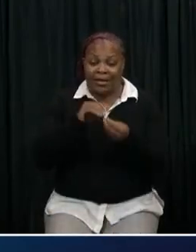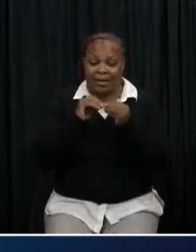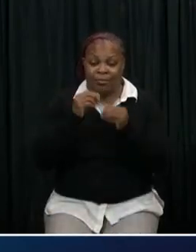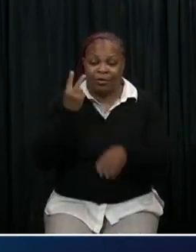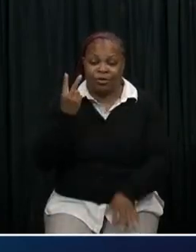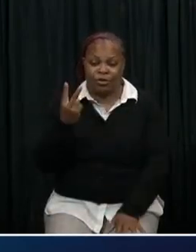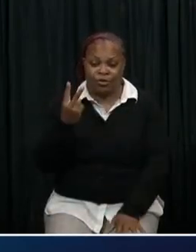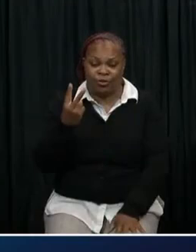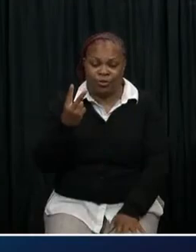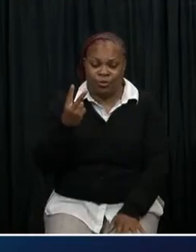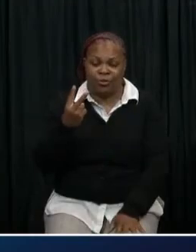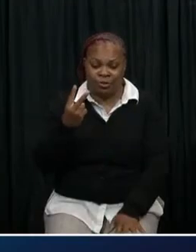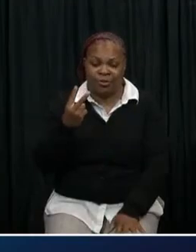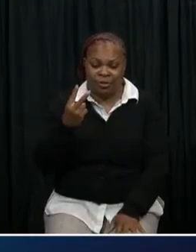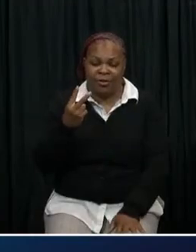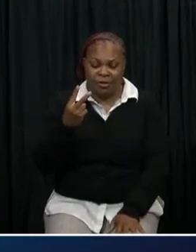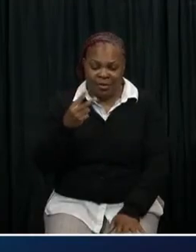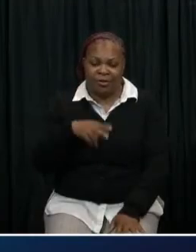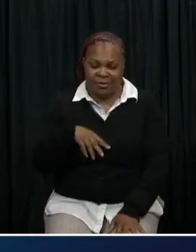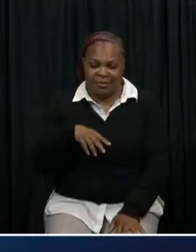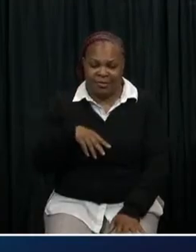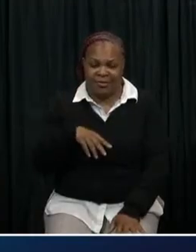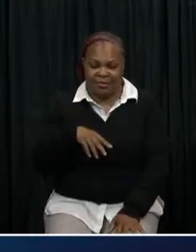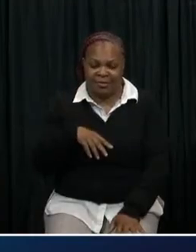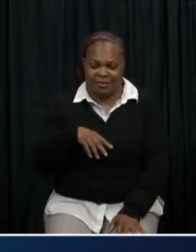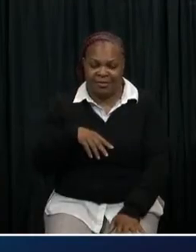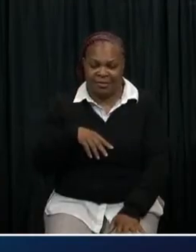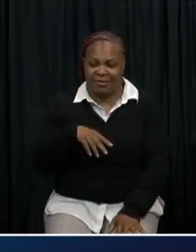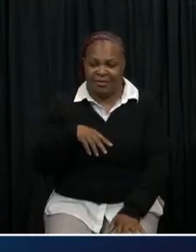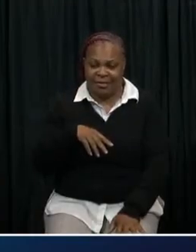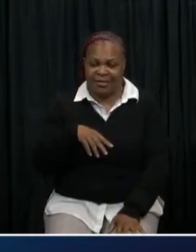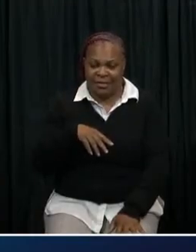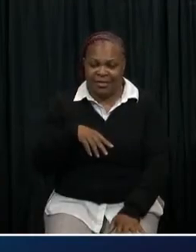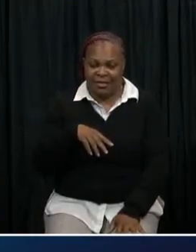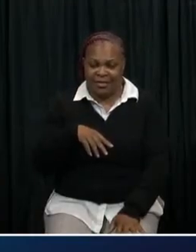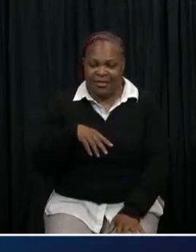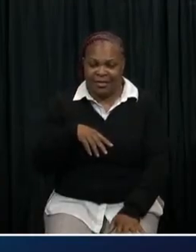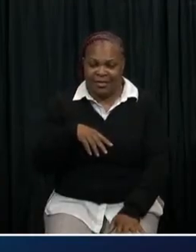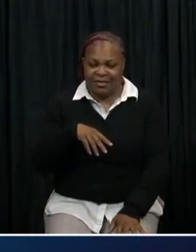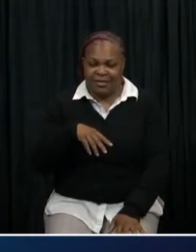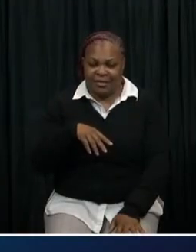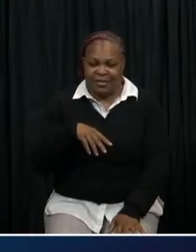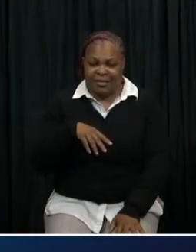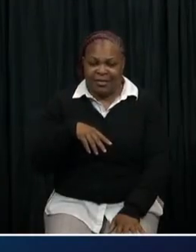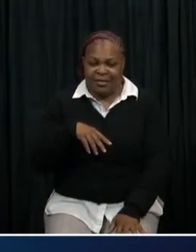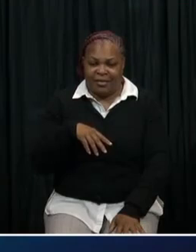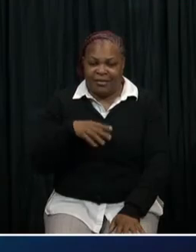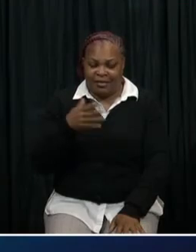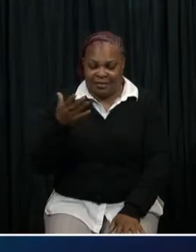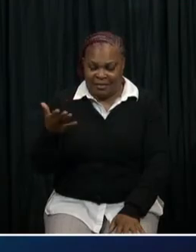2, Patrick Johnson, Trans-European Division. Please.